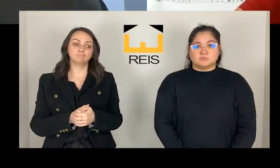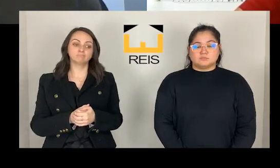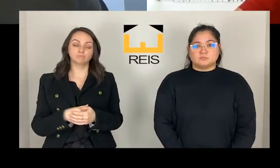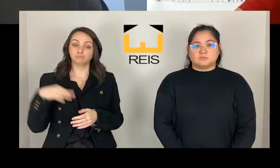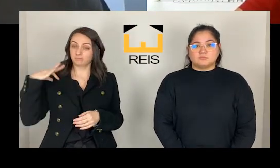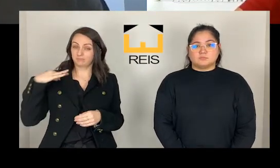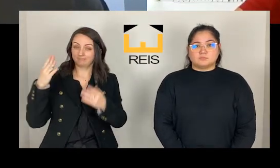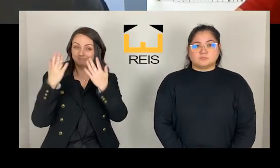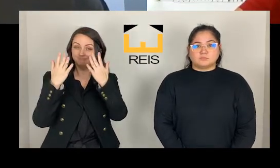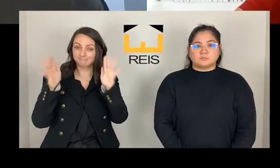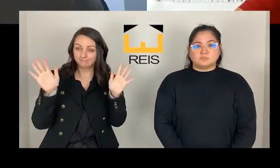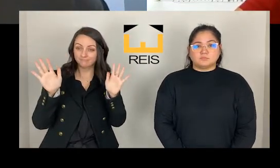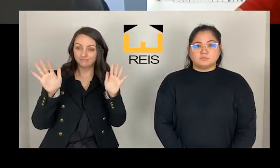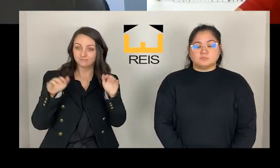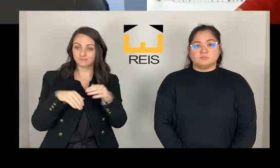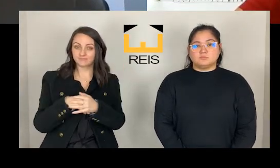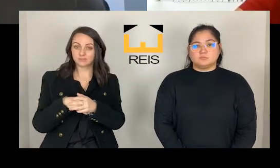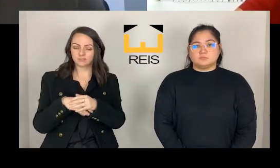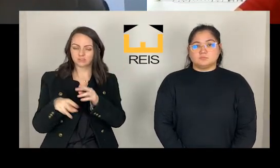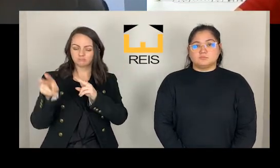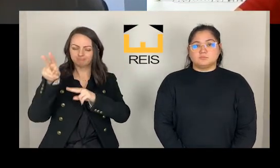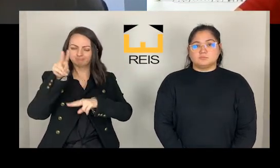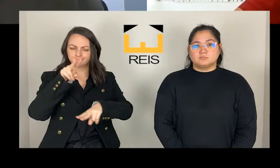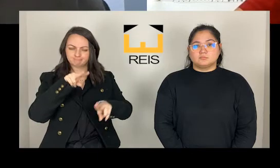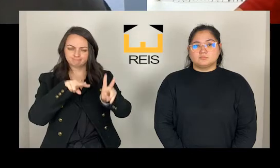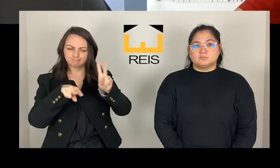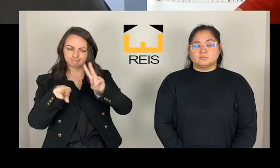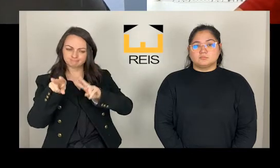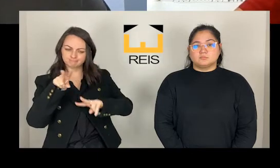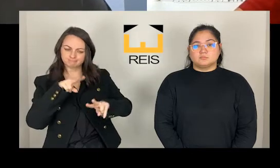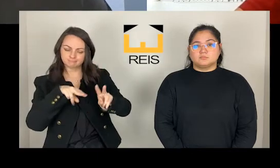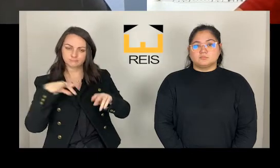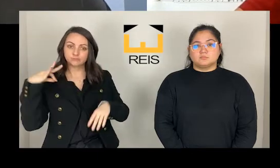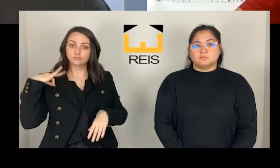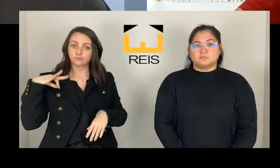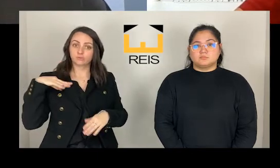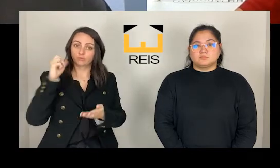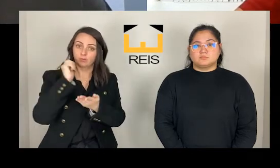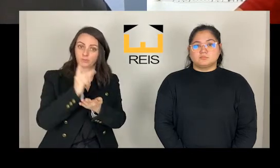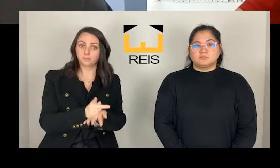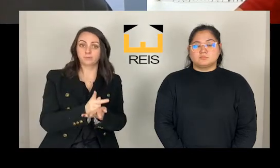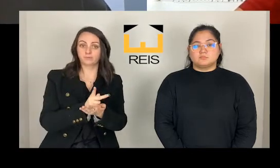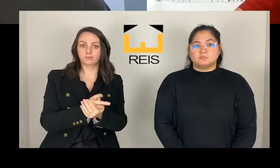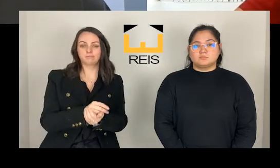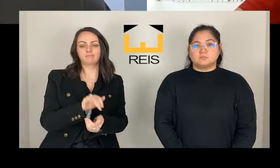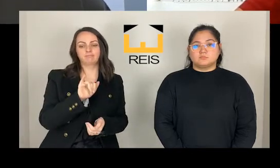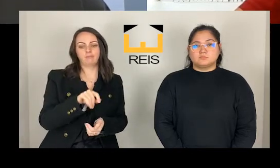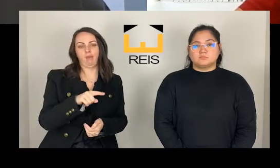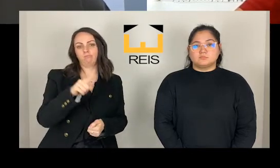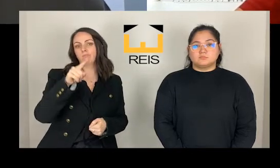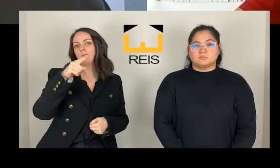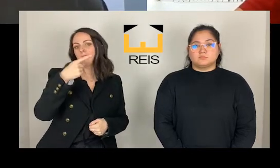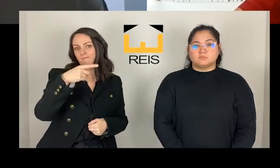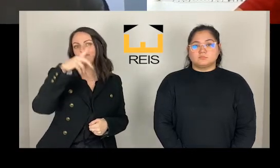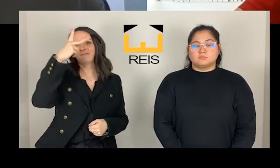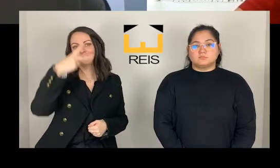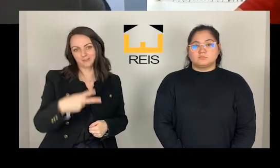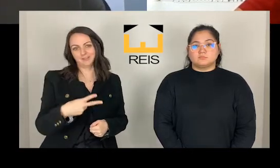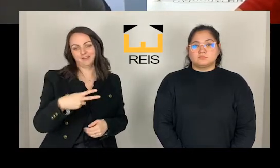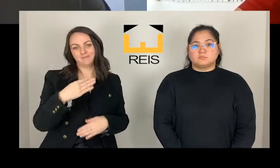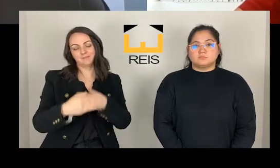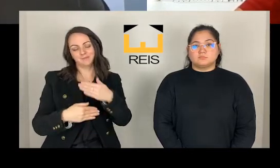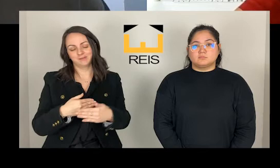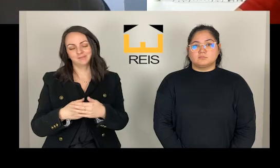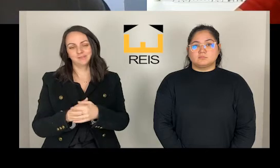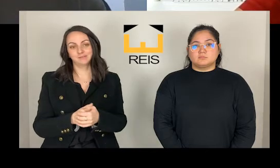completed, it's going to be reviewed for credit approval, which is the first half of the process, making sure that